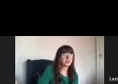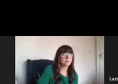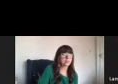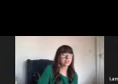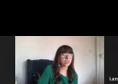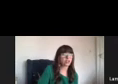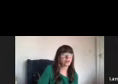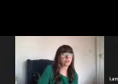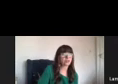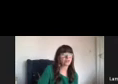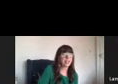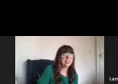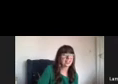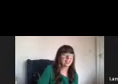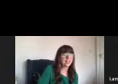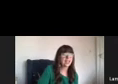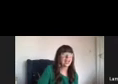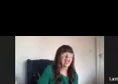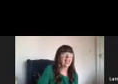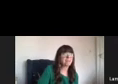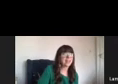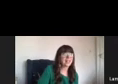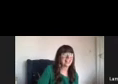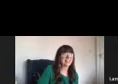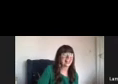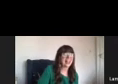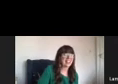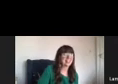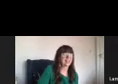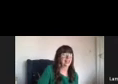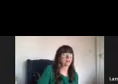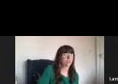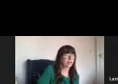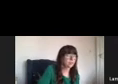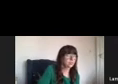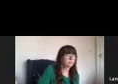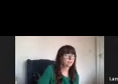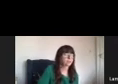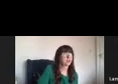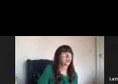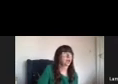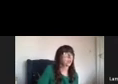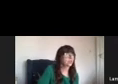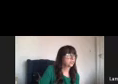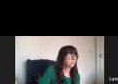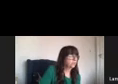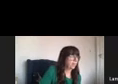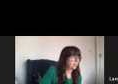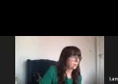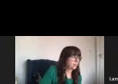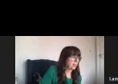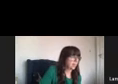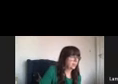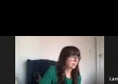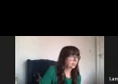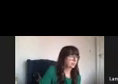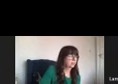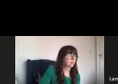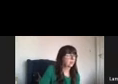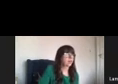has been some discussion around creating a BSL Act in Wales. Ireland are moving ahead